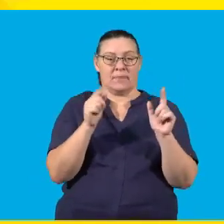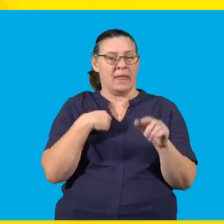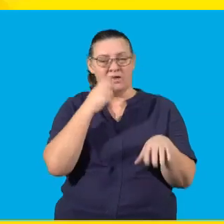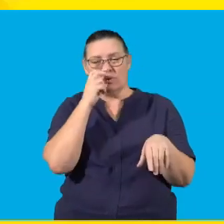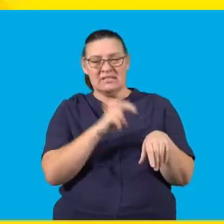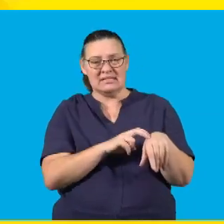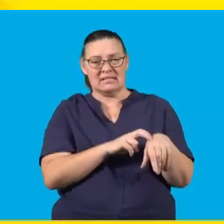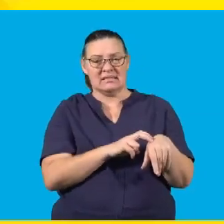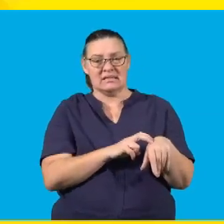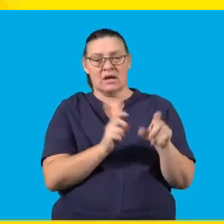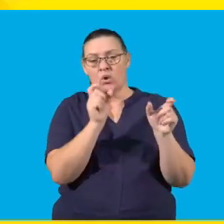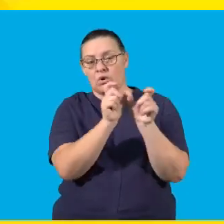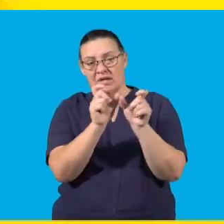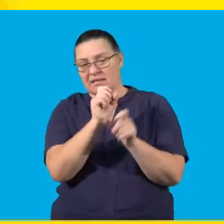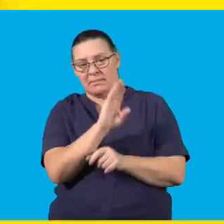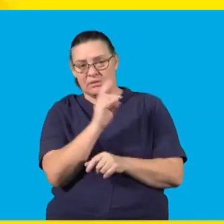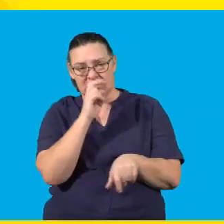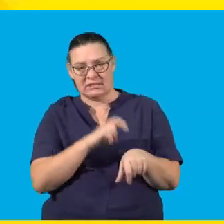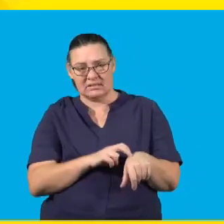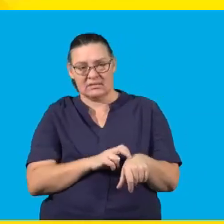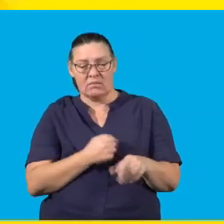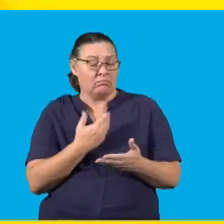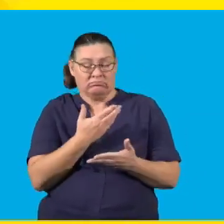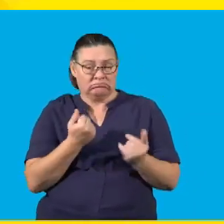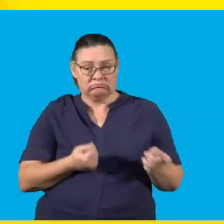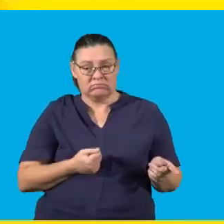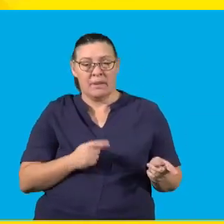I don't really need to work with the coordinates of B because even though they're